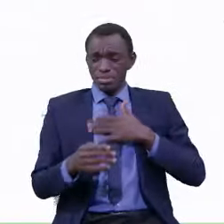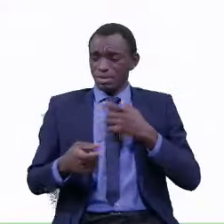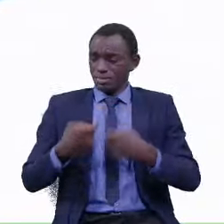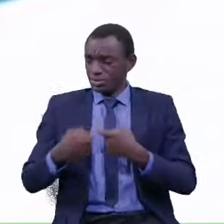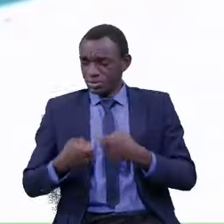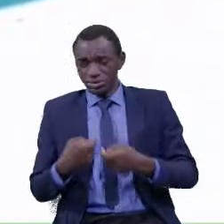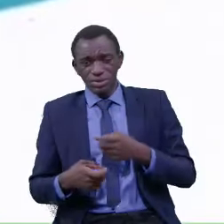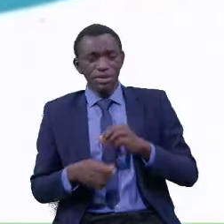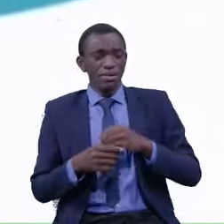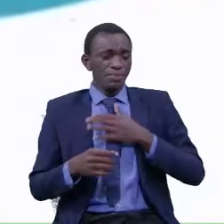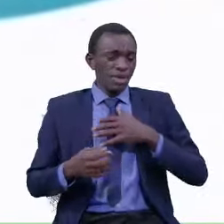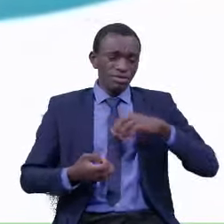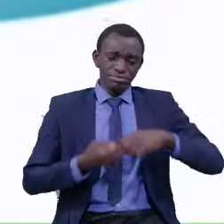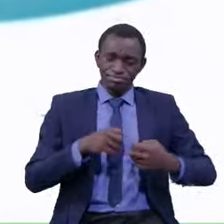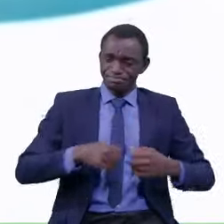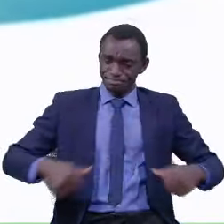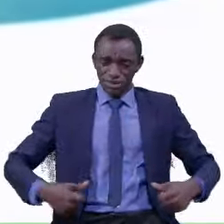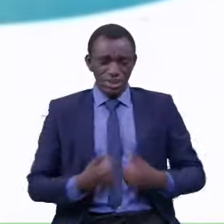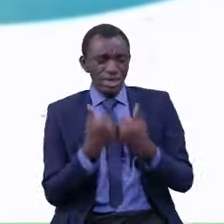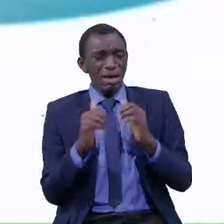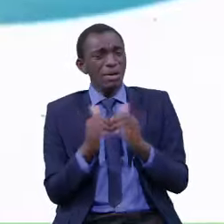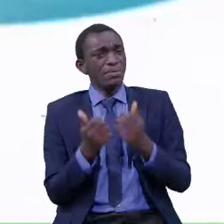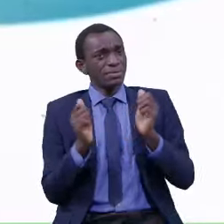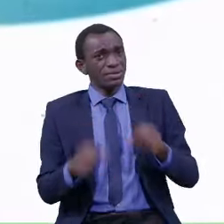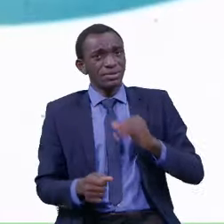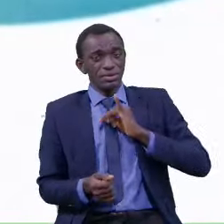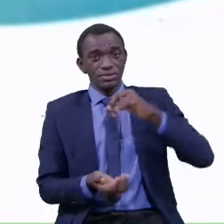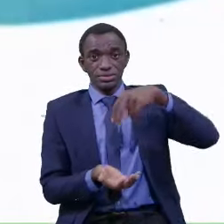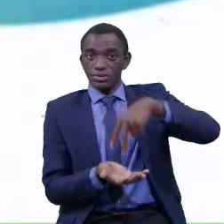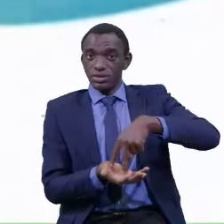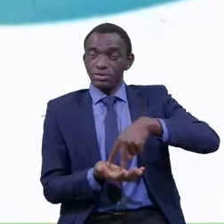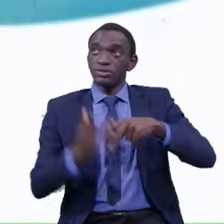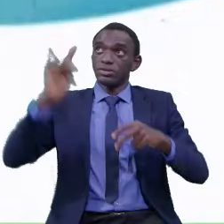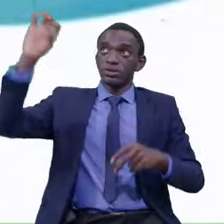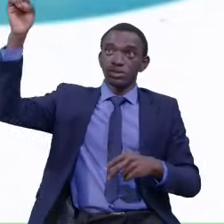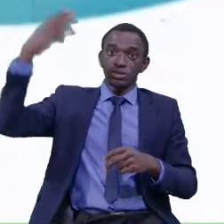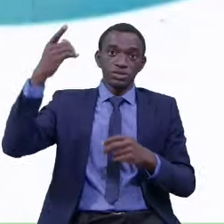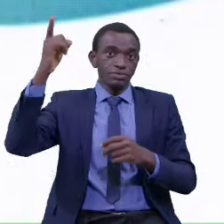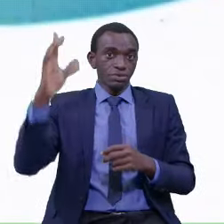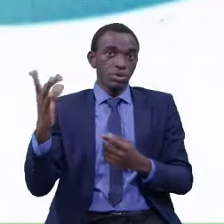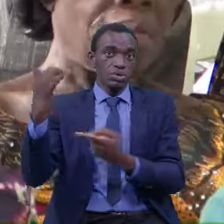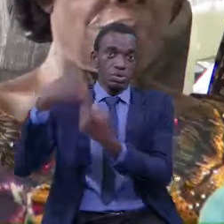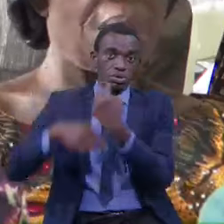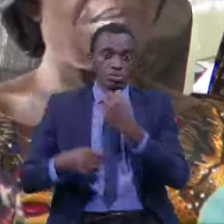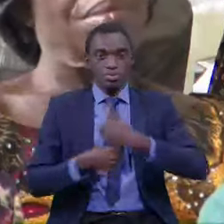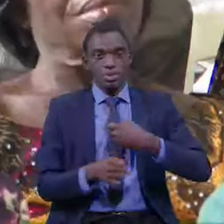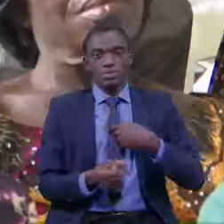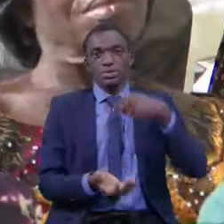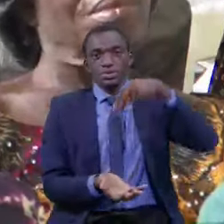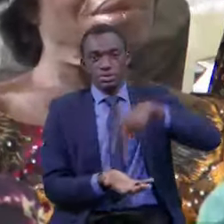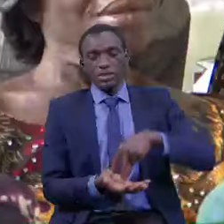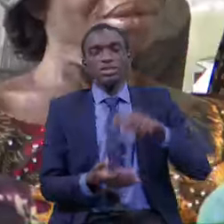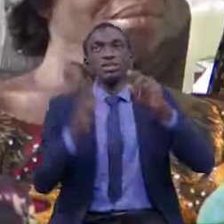how I can't stand. The grace of God comes, it'll make you stand. You